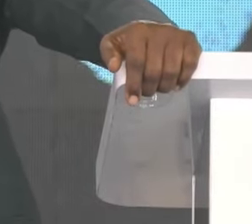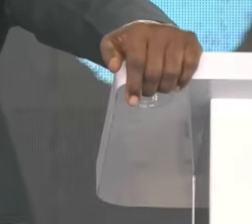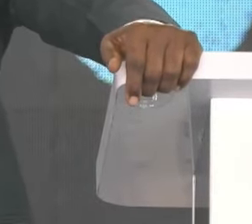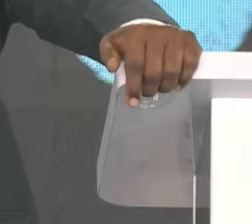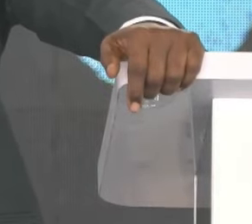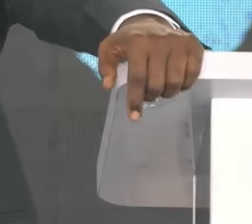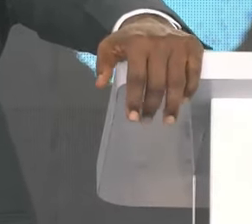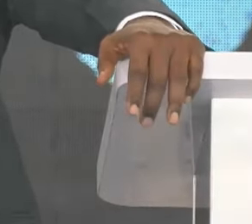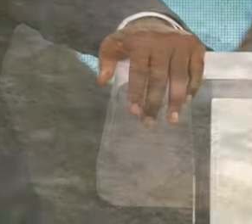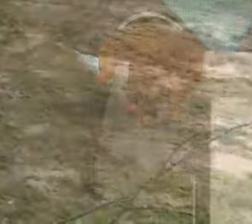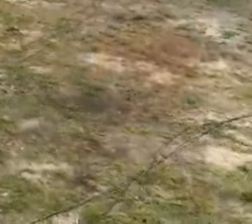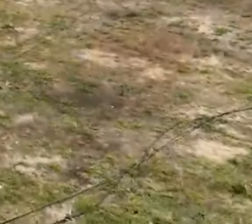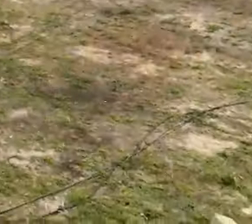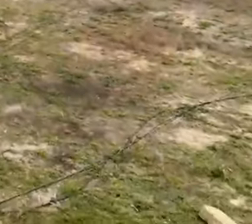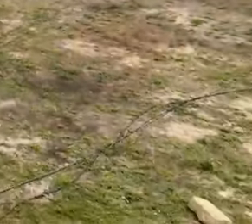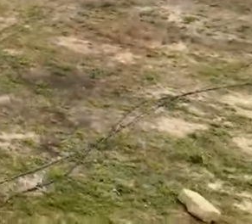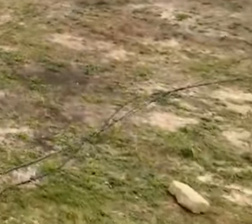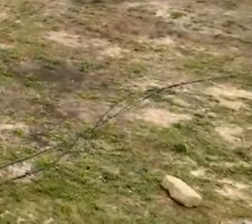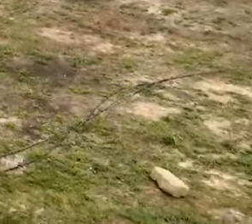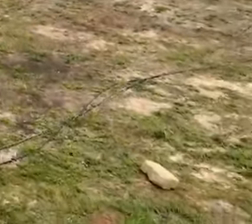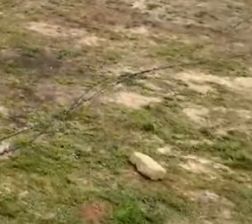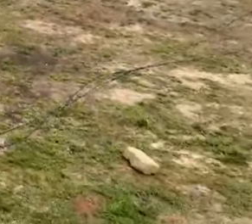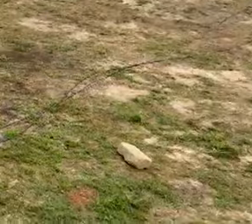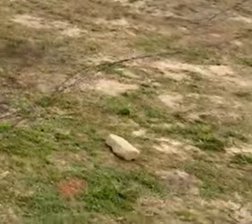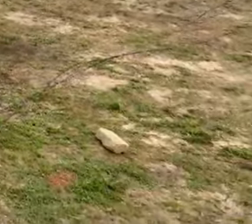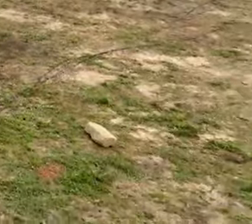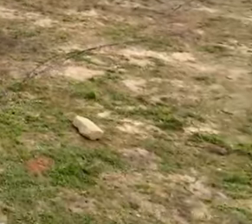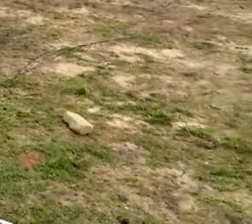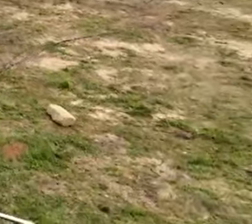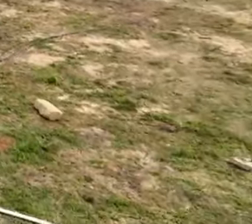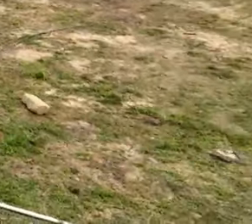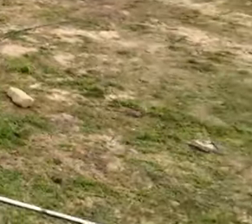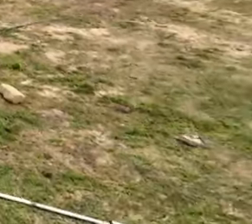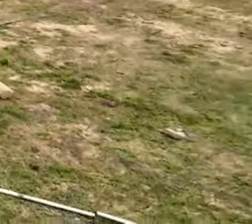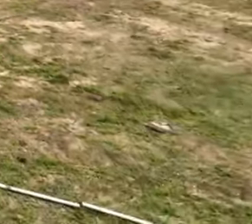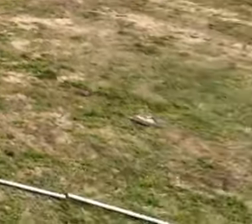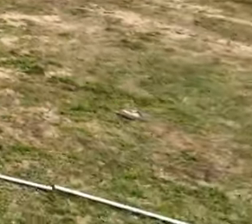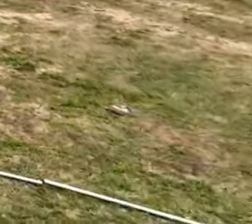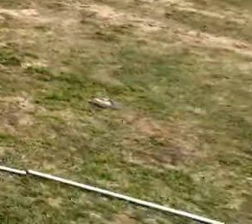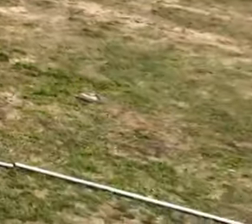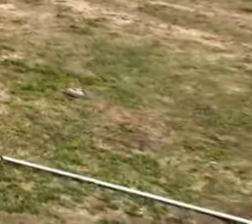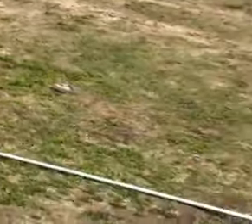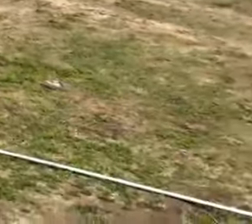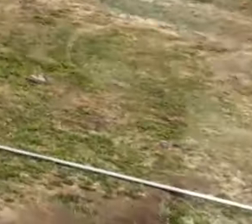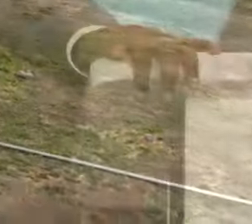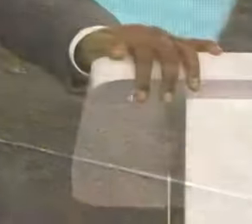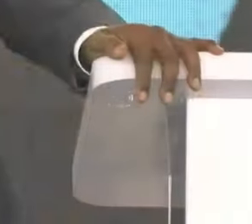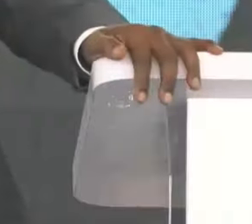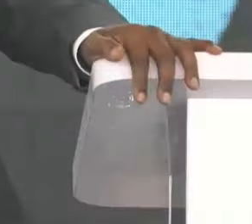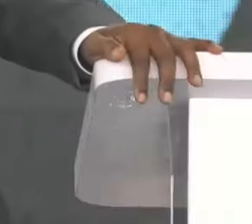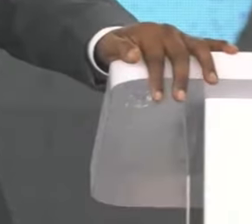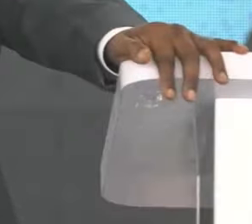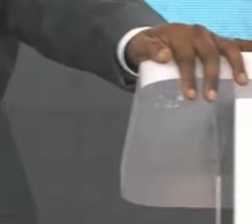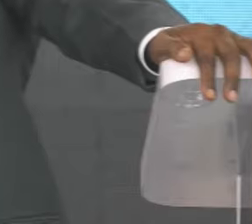God, whether it's Og or whether it's Bashan or anyone, nobody could conquer